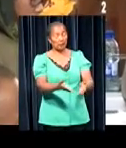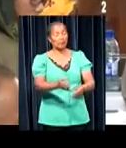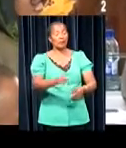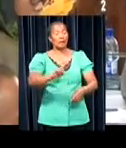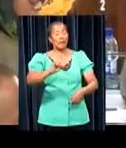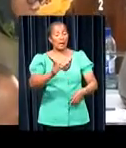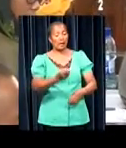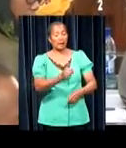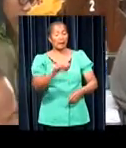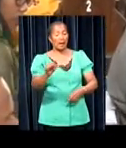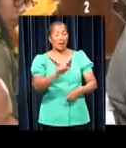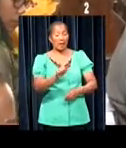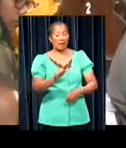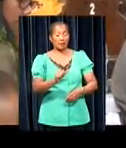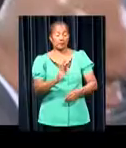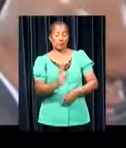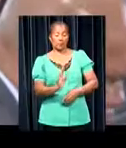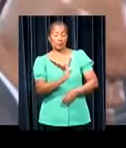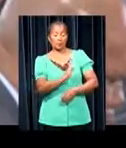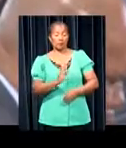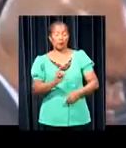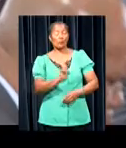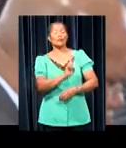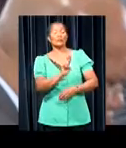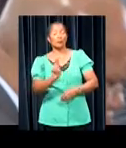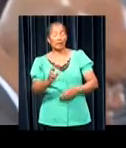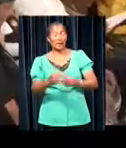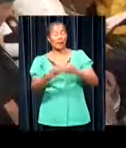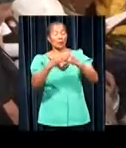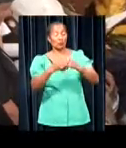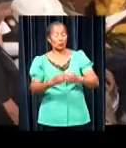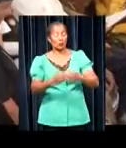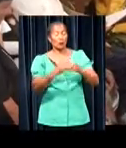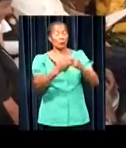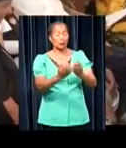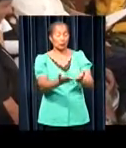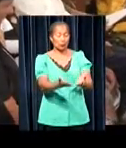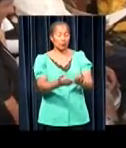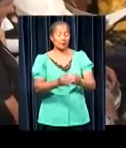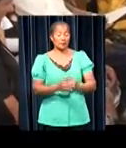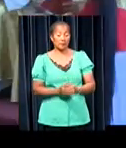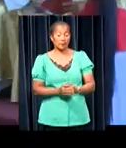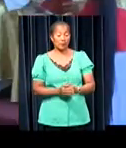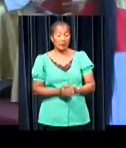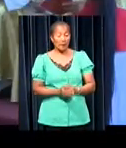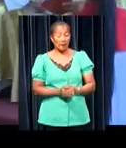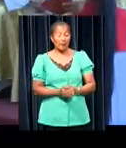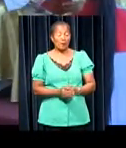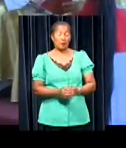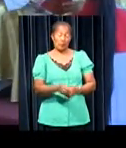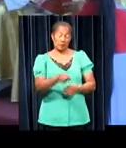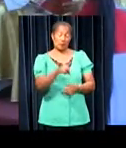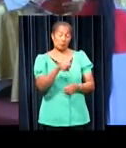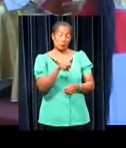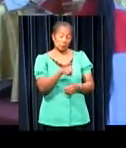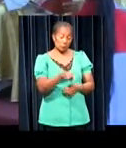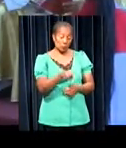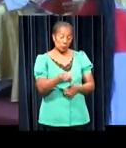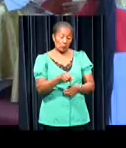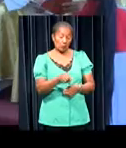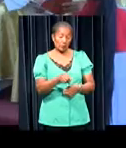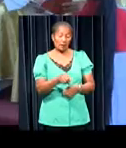was then led to the cathedral, the seat of the bishop, after which the other bishops wished